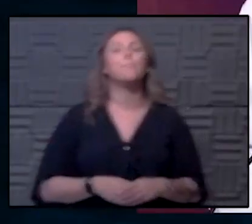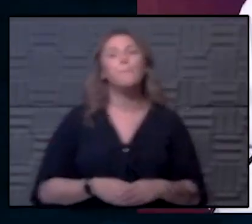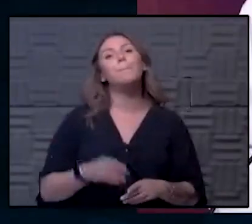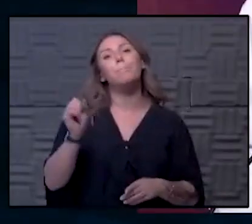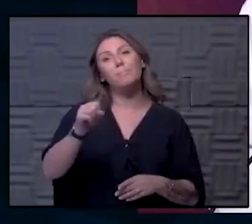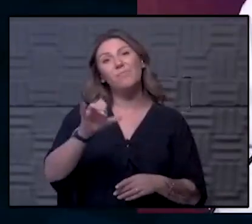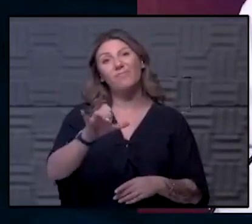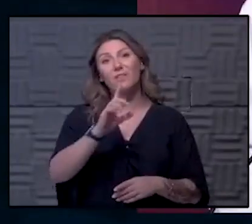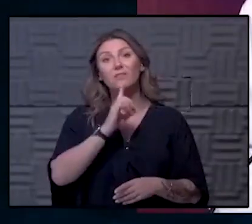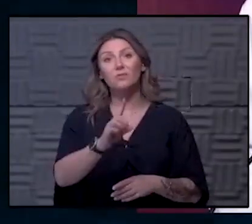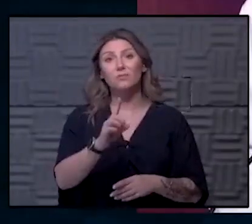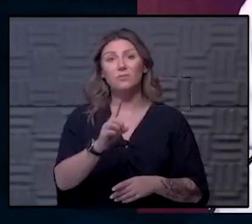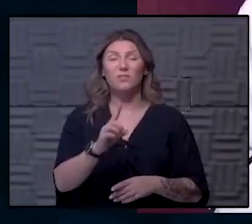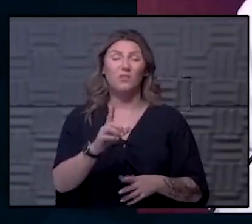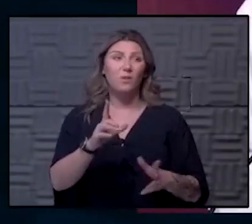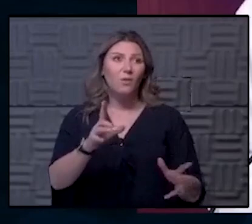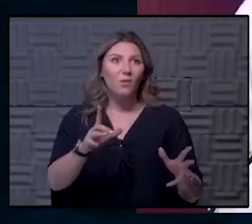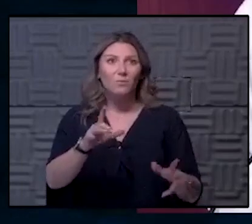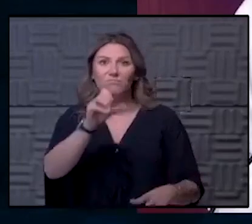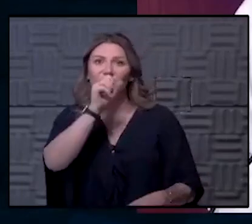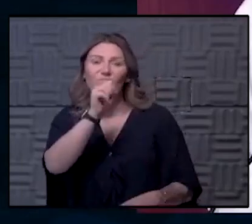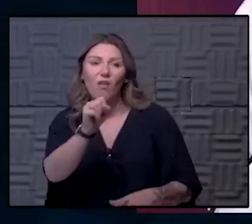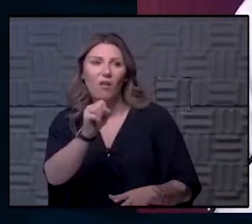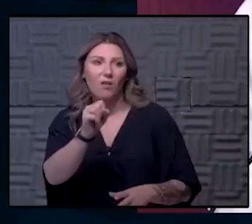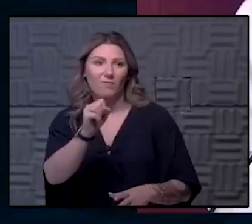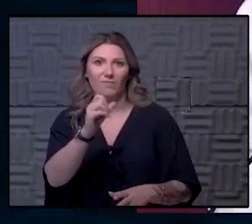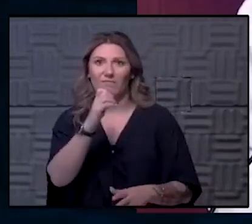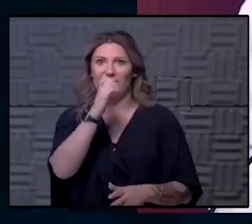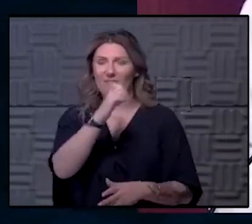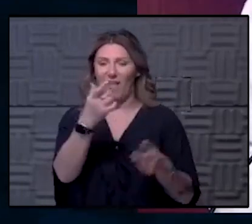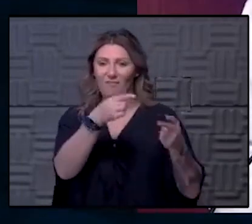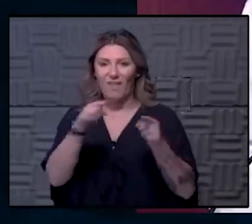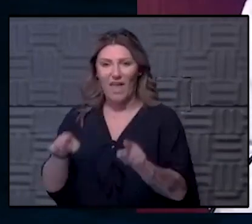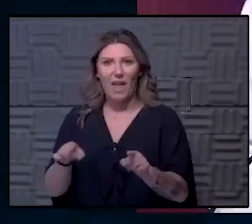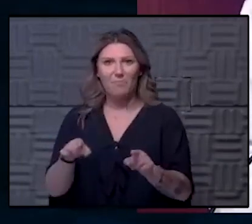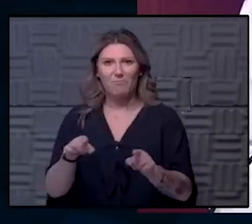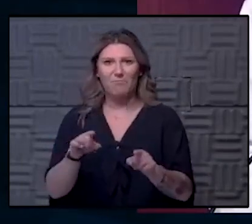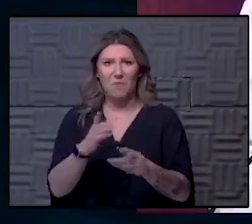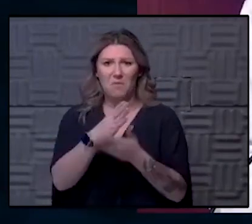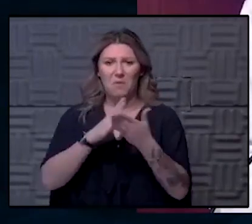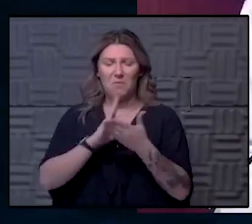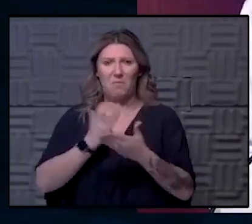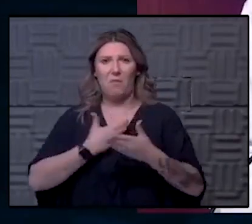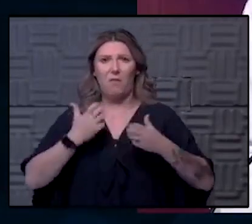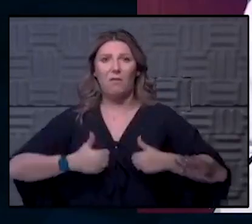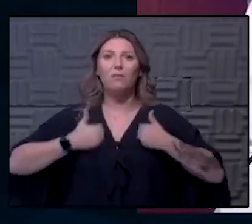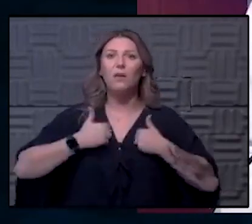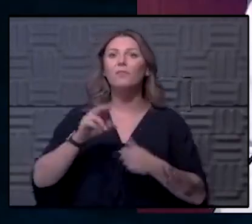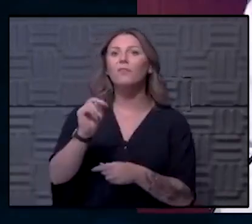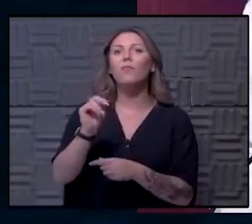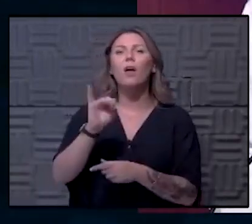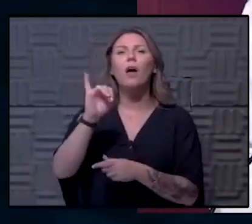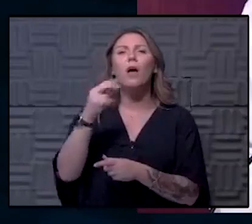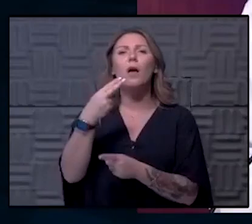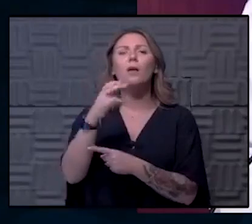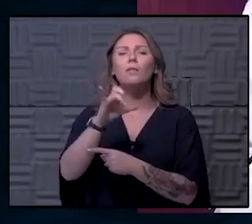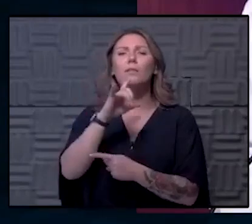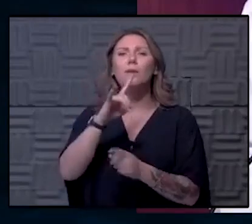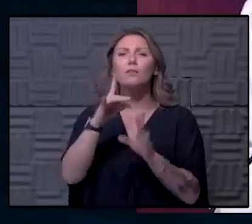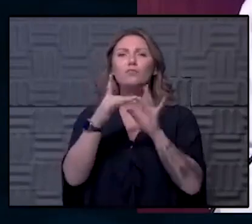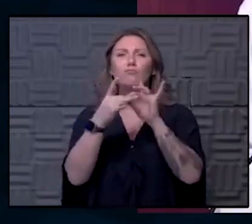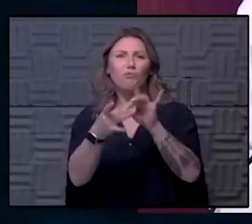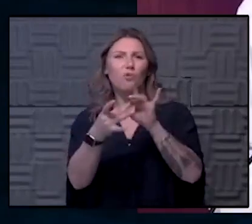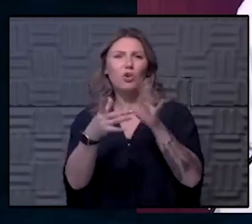isn't that true? Wouldn't we love to have it not be part of our lives? The NIH research also kind of referred to, they